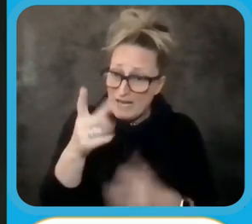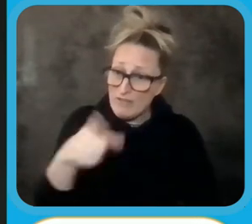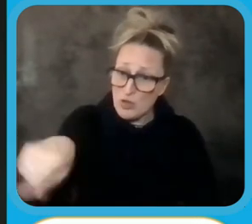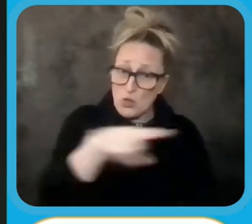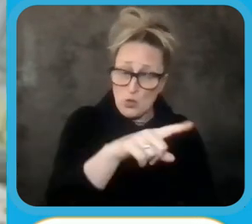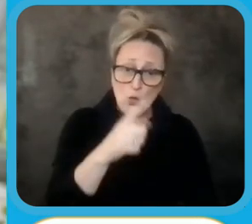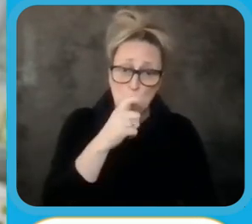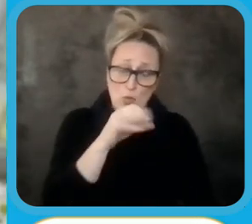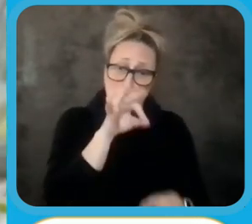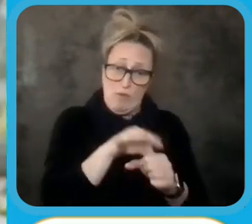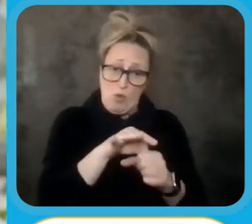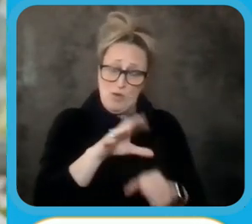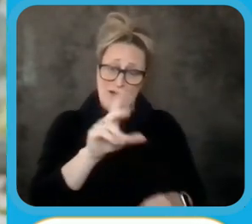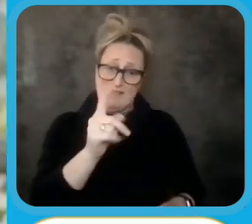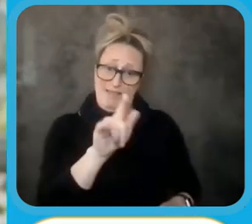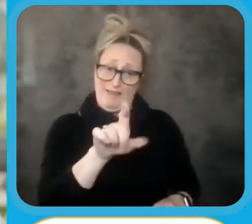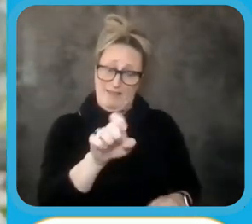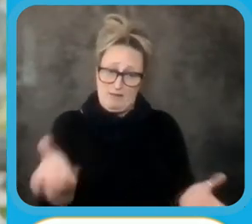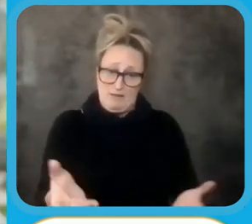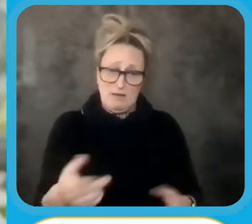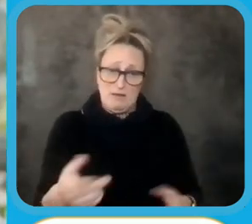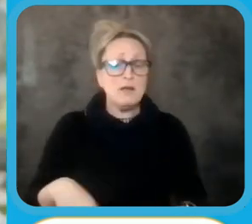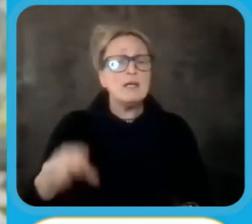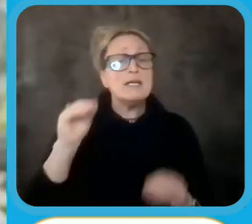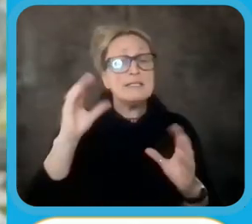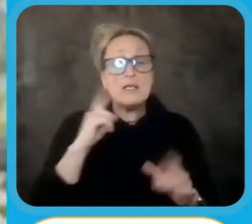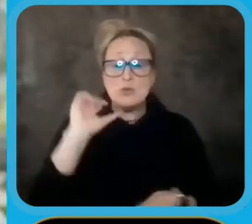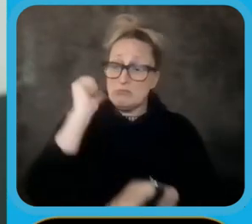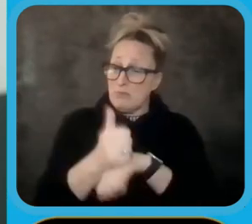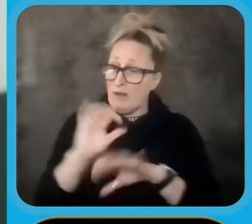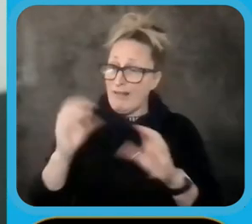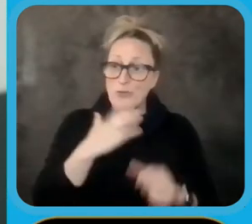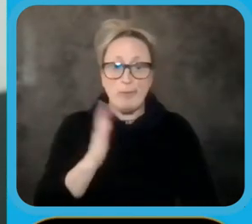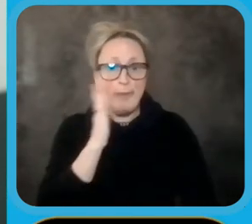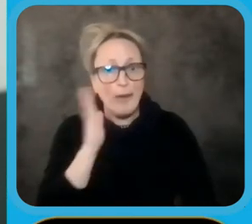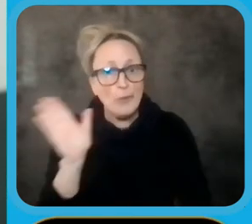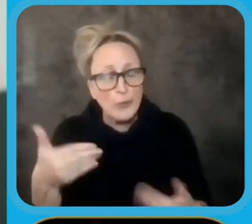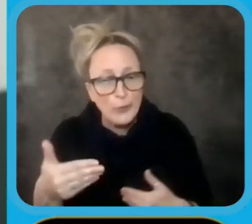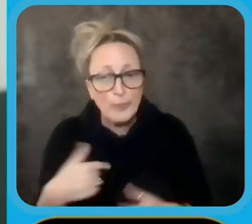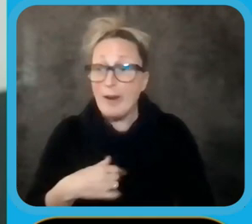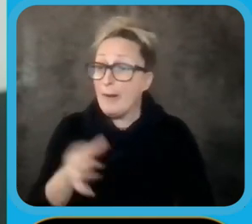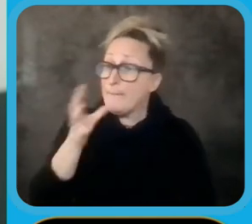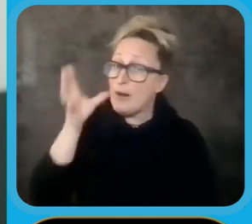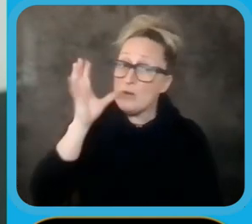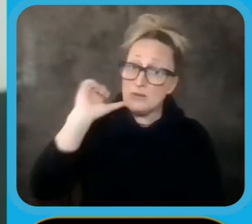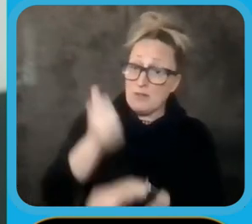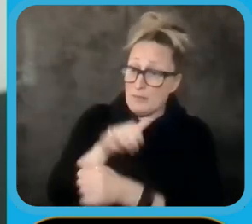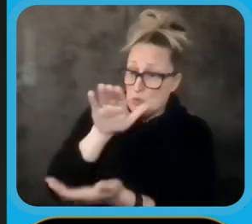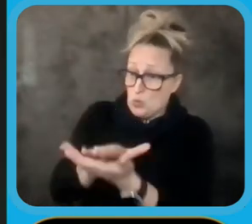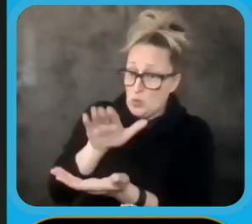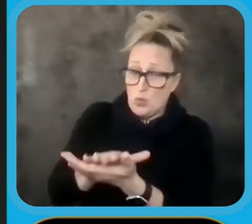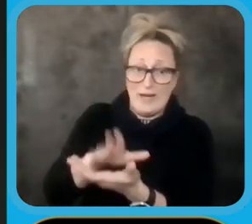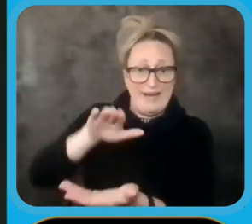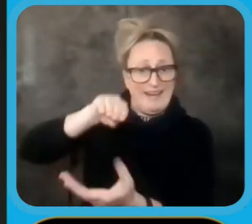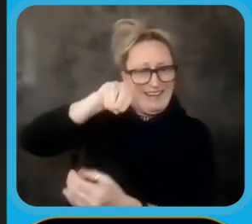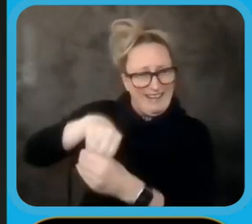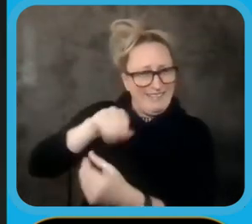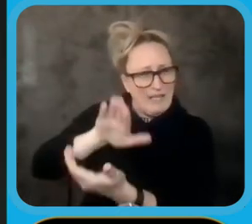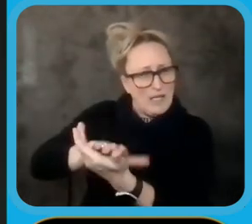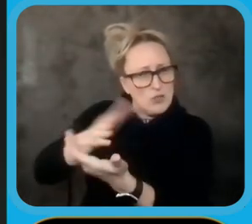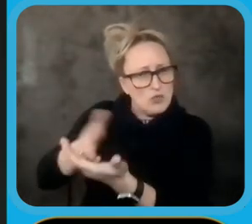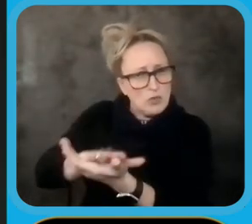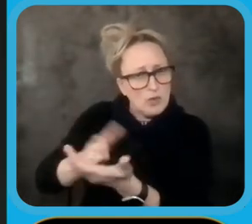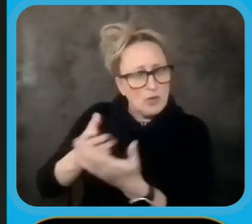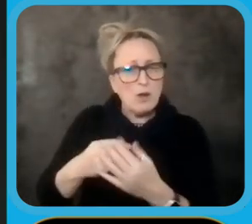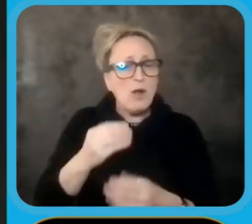delegates. It was teachers who set up classrooms in their bedrooms and parents who set up schools in their kitchens. Our home